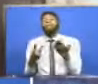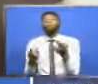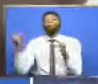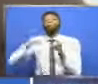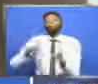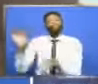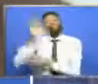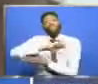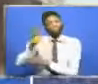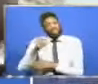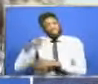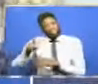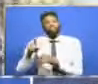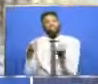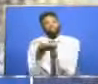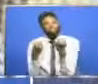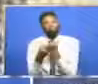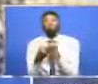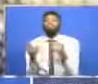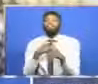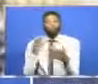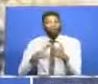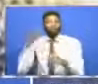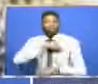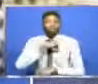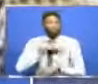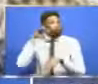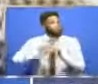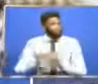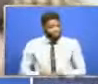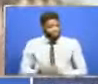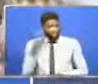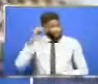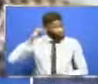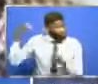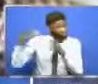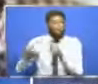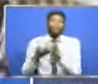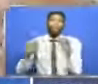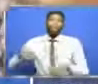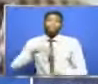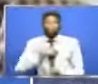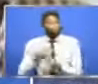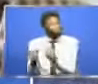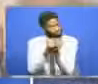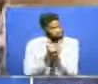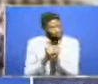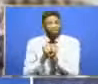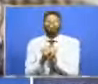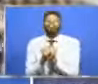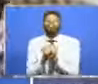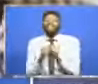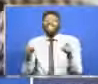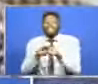tutapata namna kitu gani. Kwa sababu chama ni chombo cha kutusaidia kutuleta pamoja, lakini chama pia ni lazima tukichagua